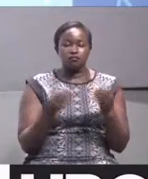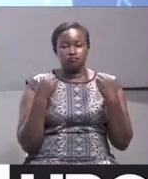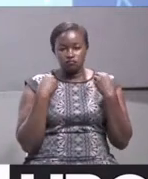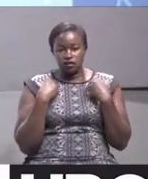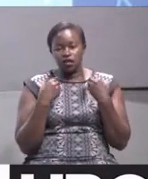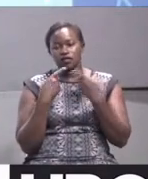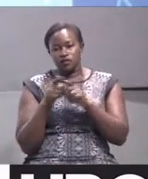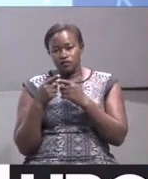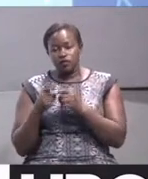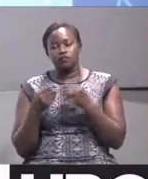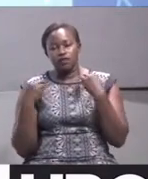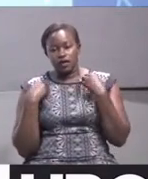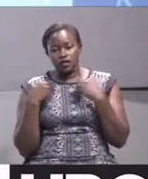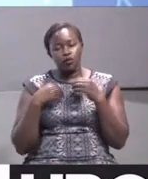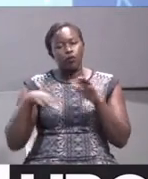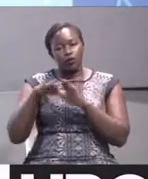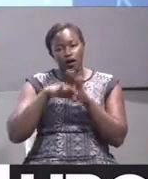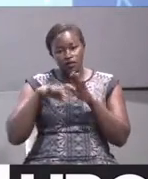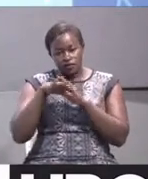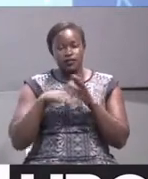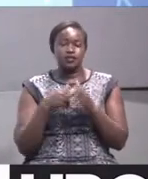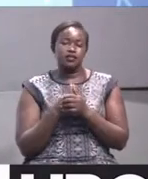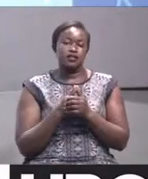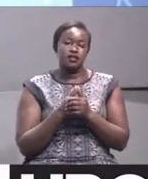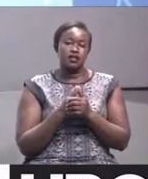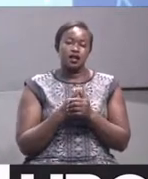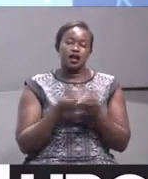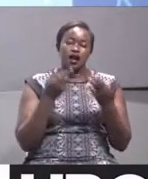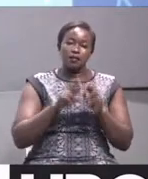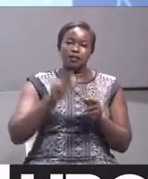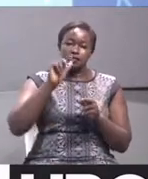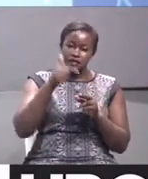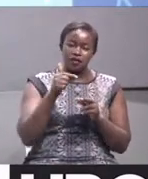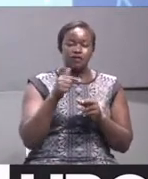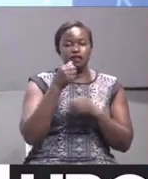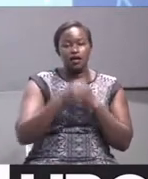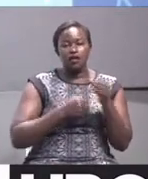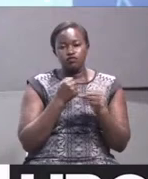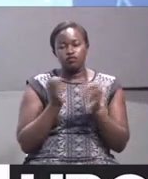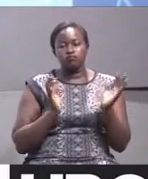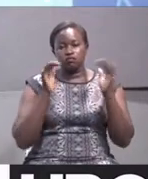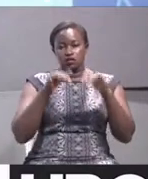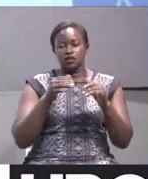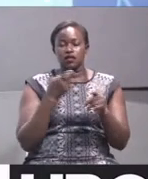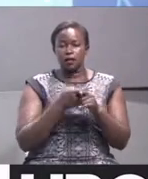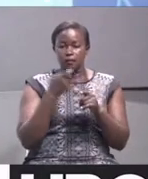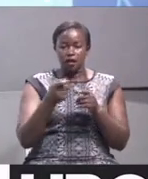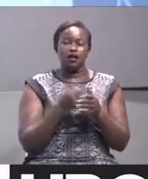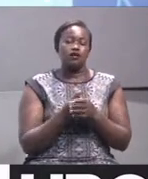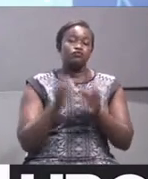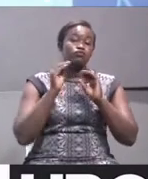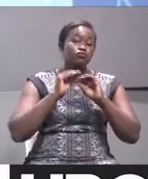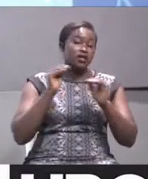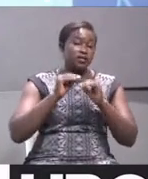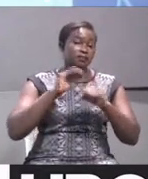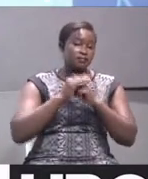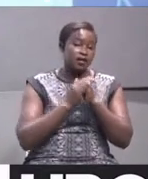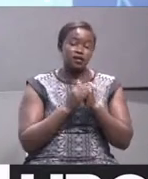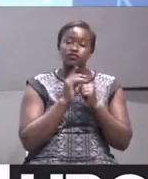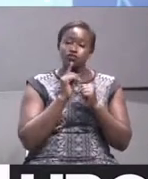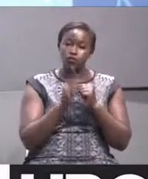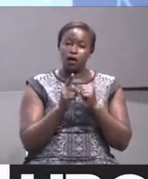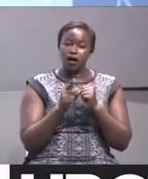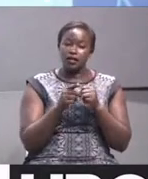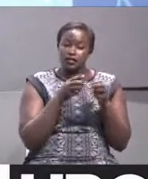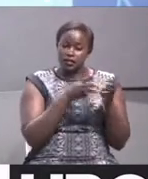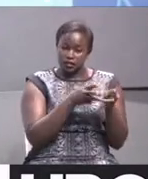insolvency practical aspects. This was at the 7th Annual Insolvency Conference in Kampala. The training ensures that the insolvency